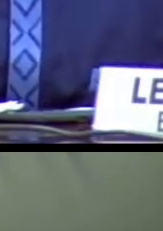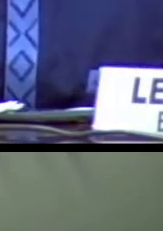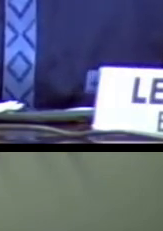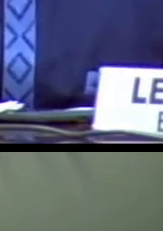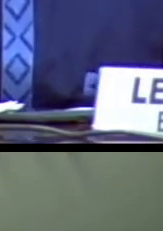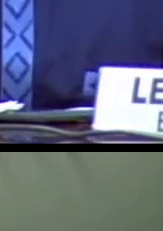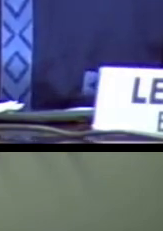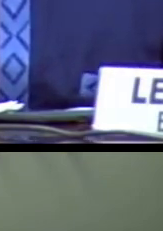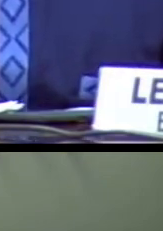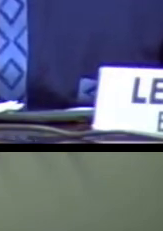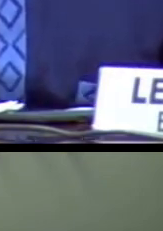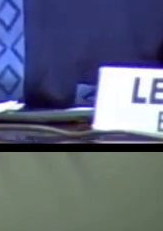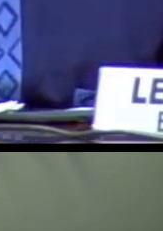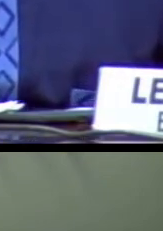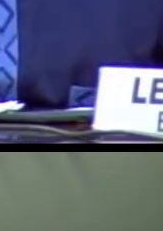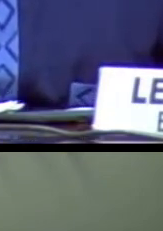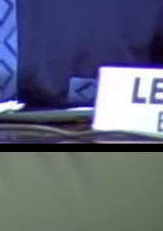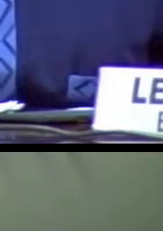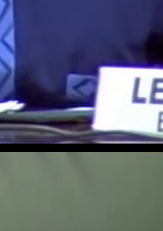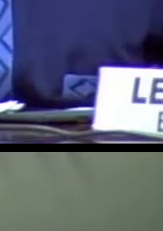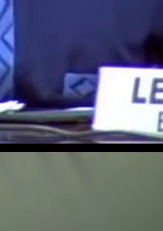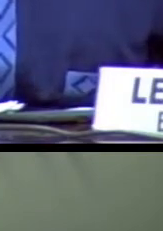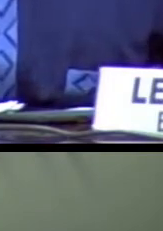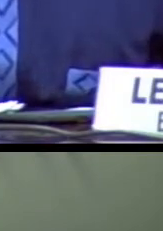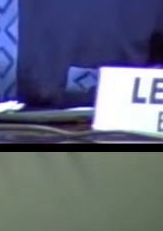But we have recorded what you have said.